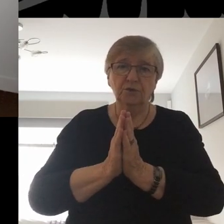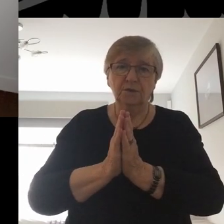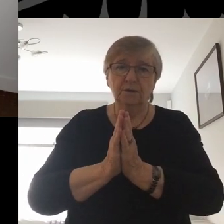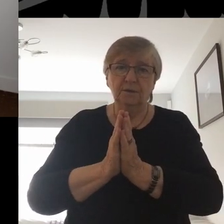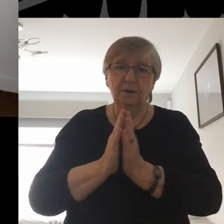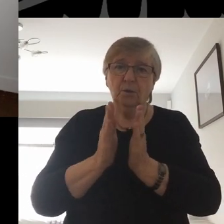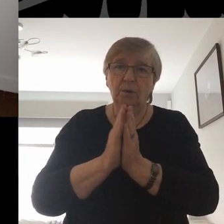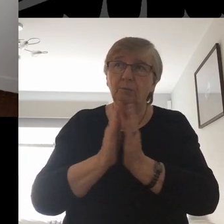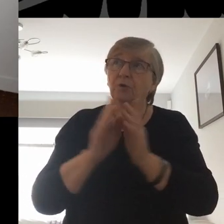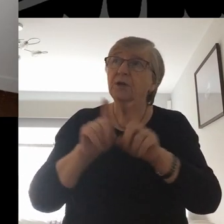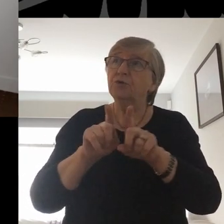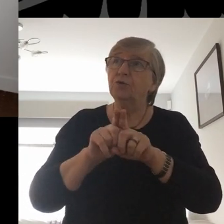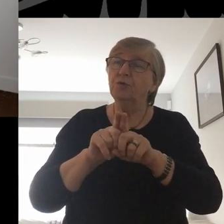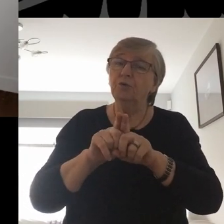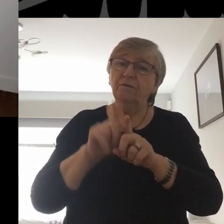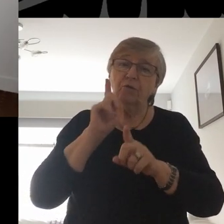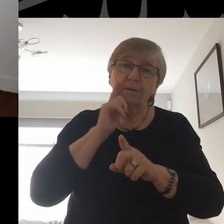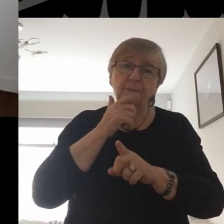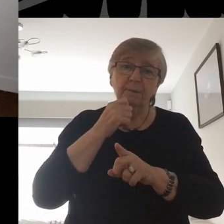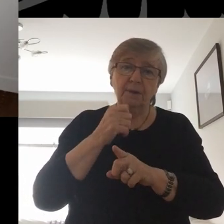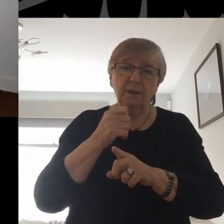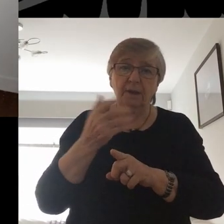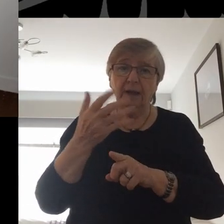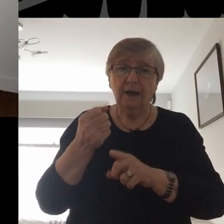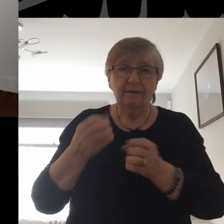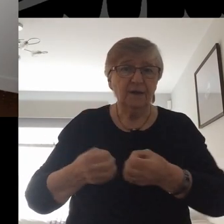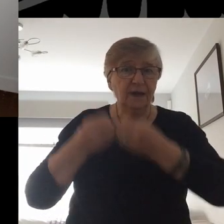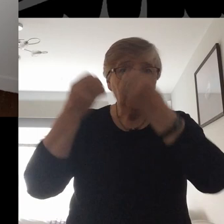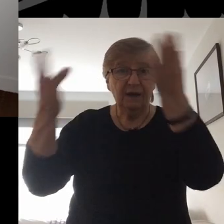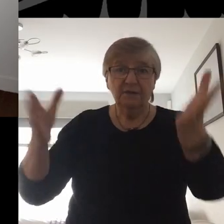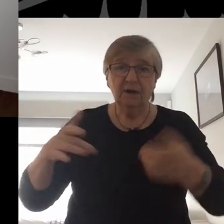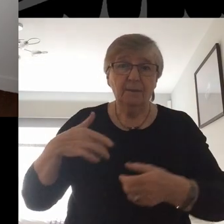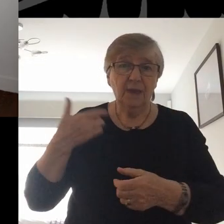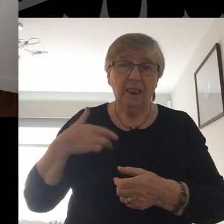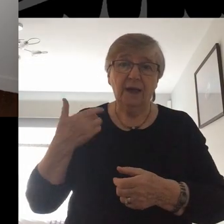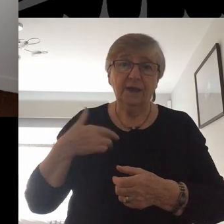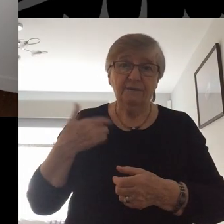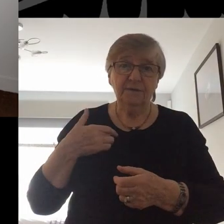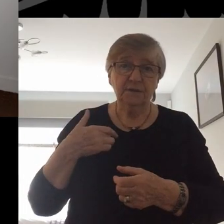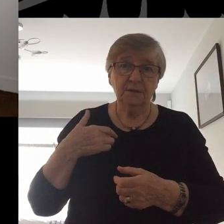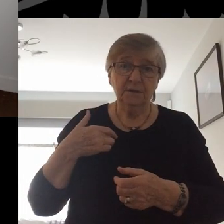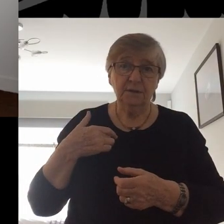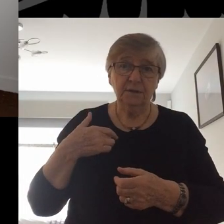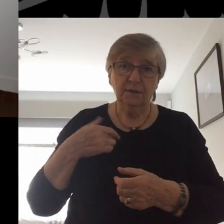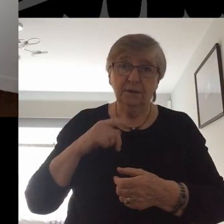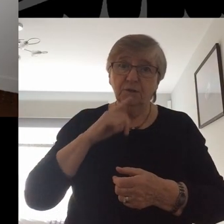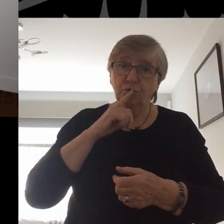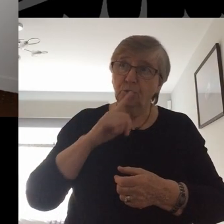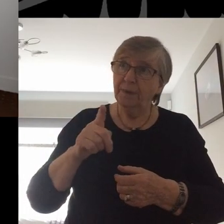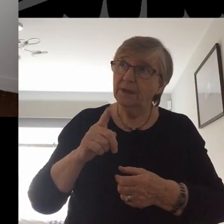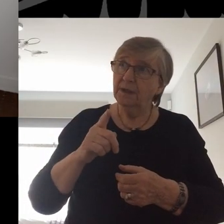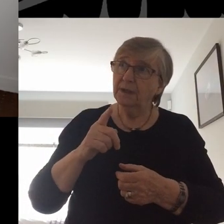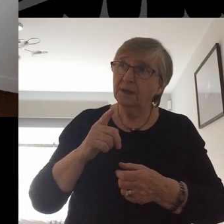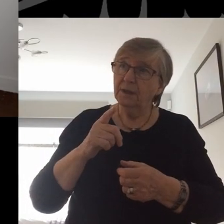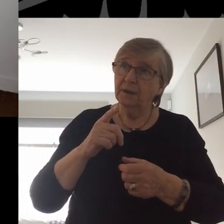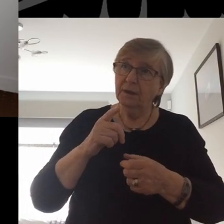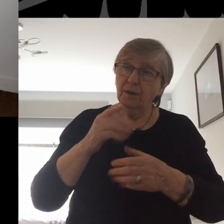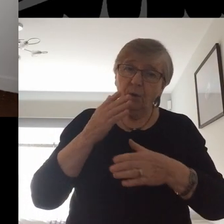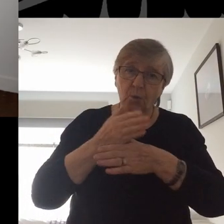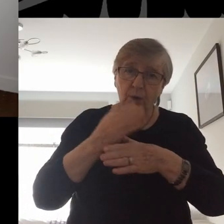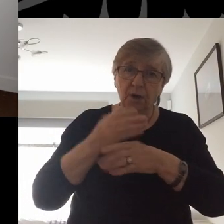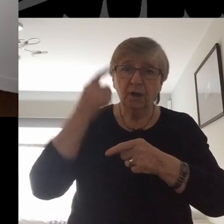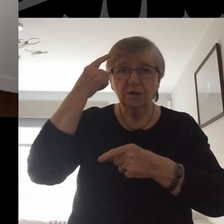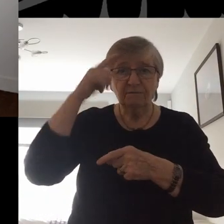We pray too also for those who have given up their lives to be, as we heard today, ambassadors for